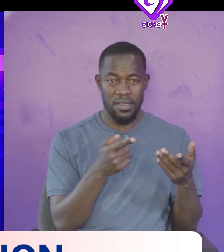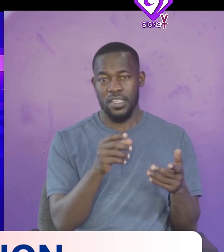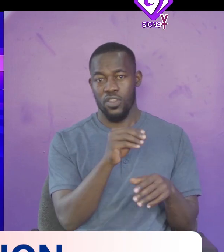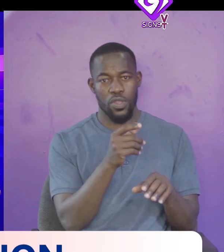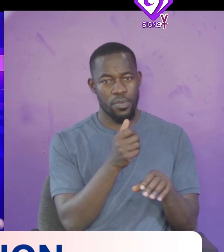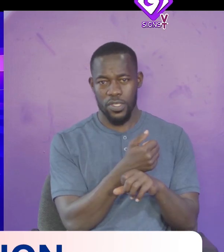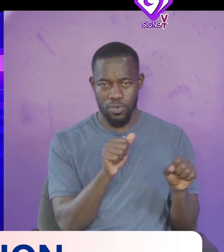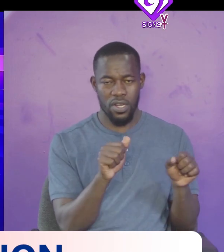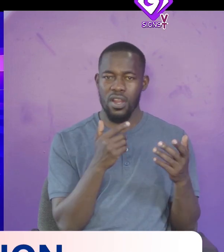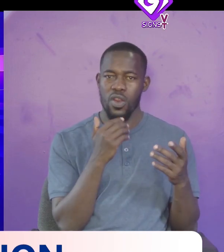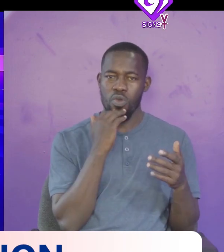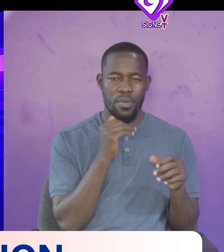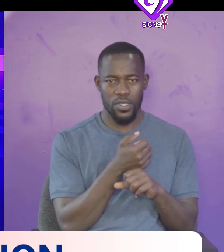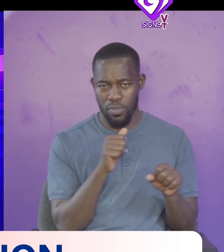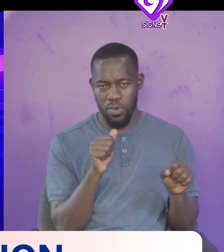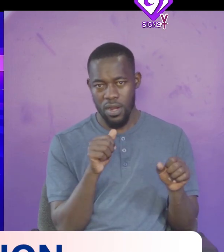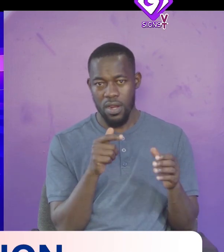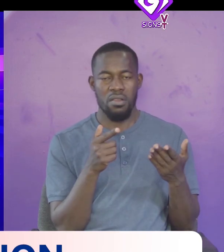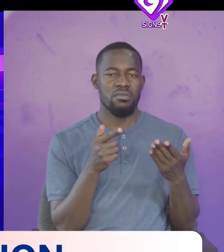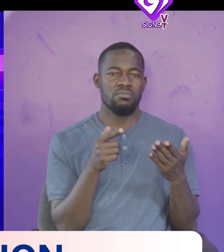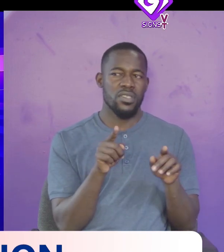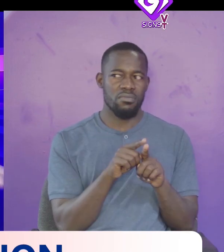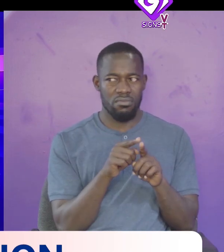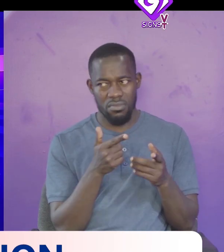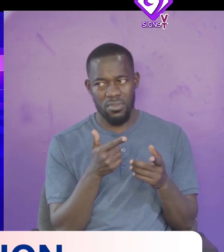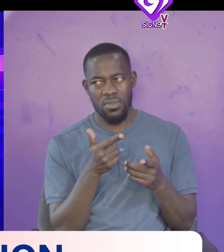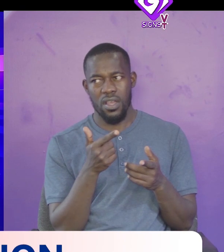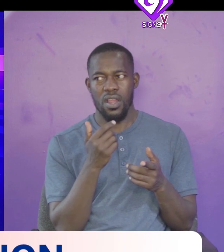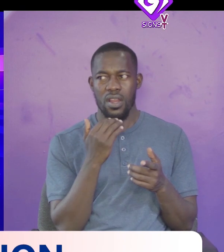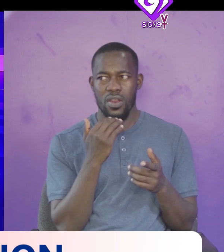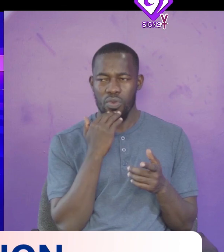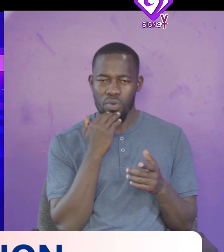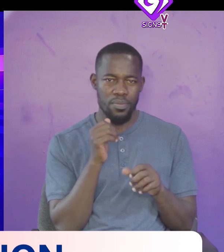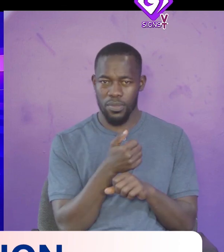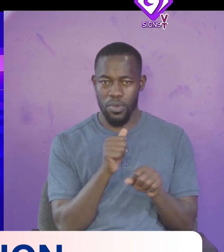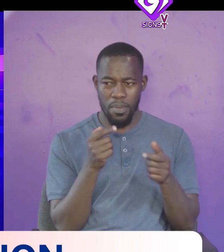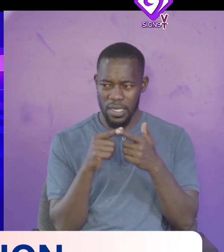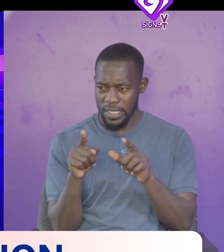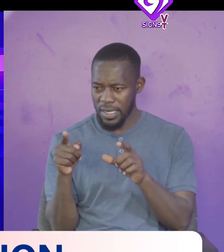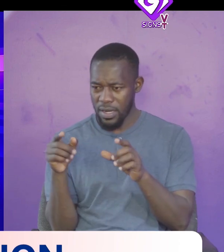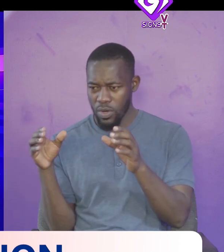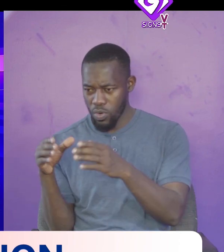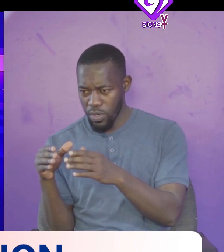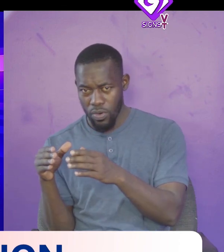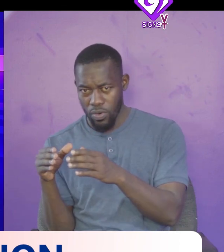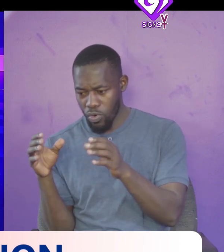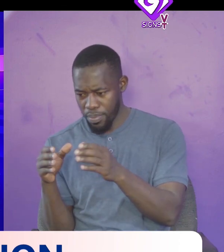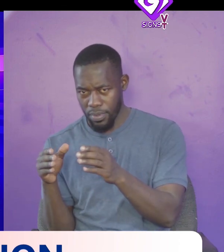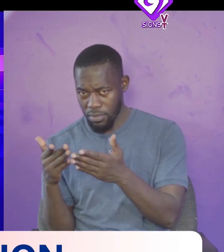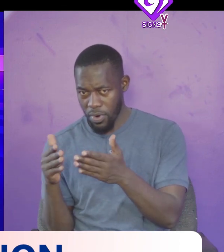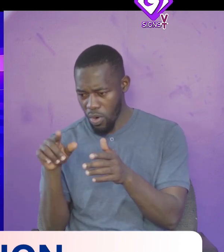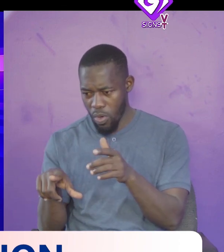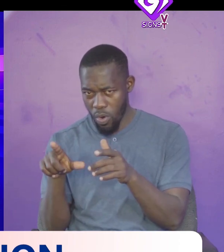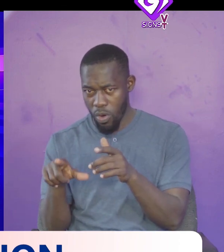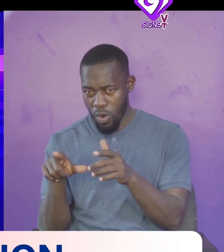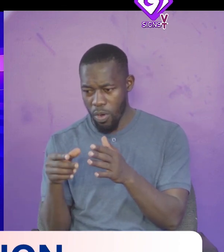not, maybe a Luya may not, maybe a Kalenjin may not. Okay. But somebody who is a minority, in all the counties, they'll go for another seat.